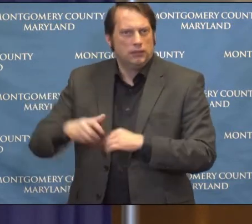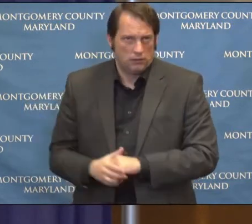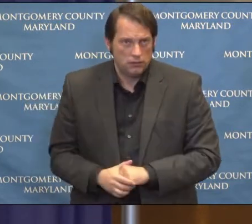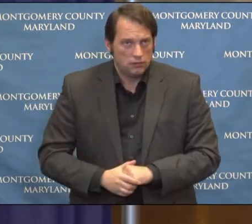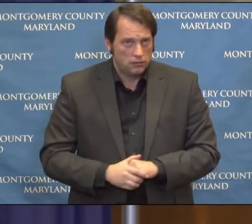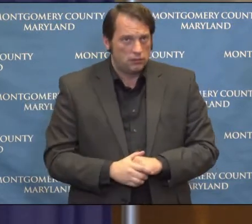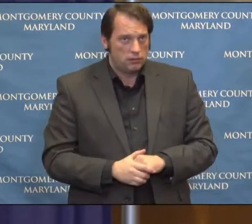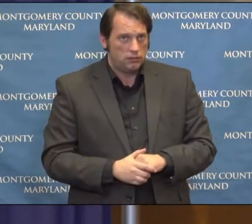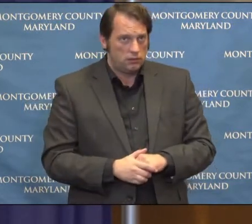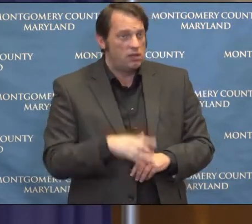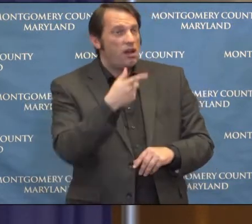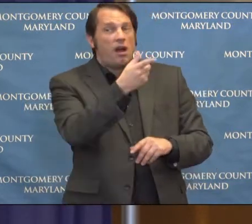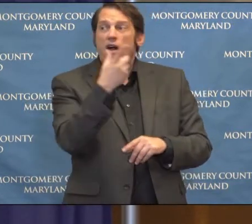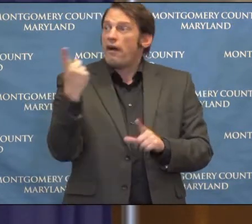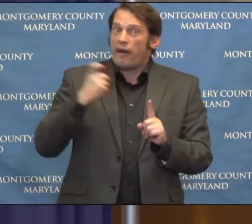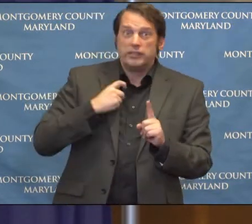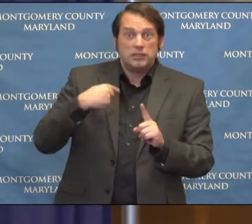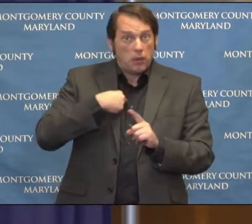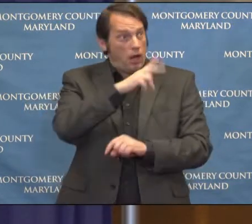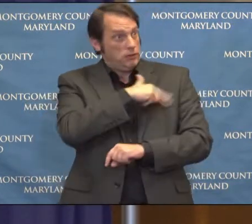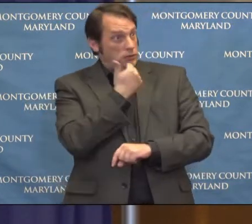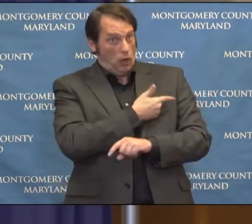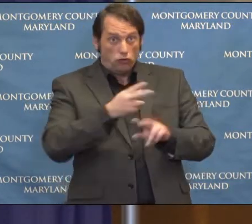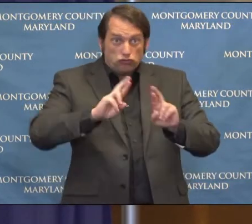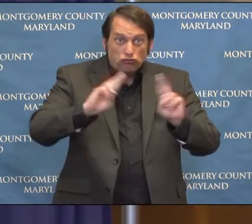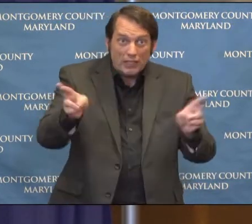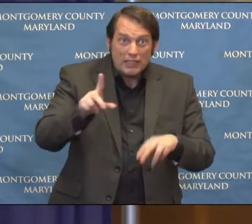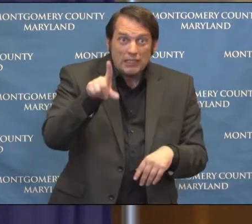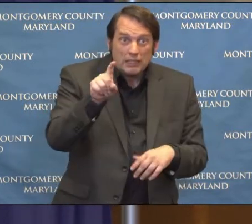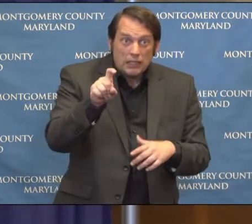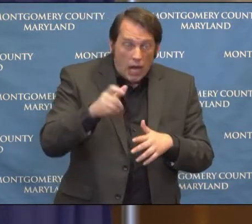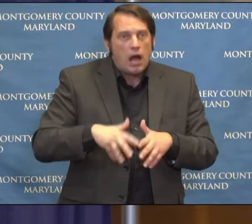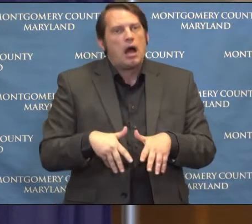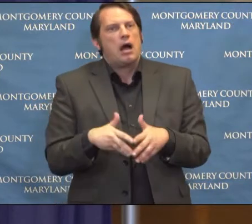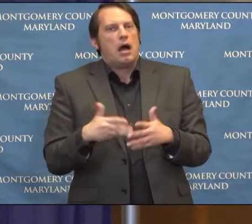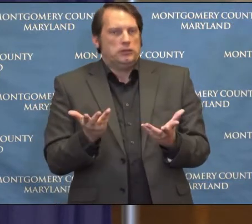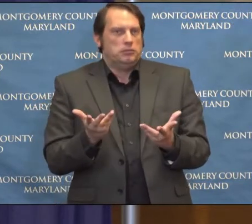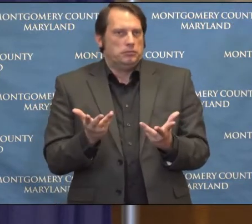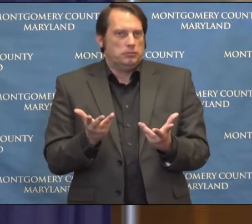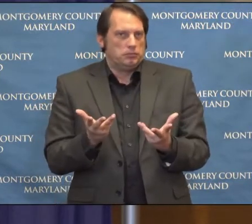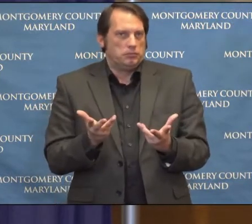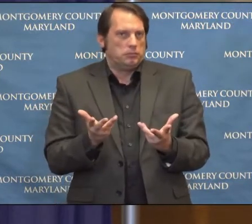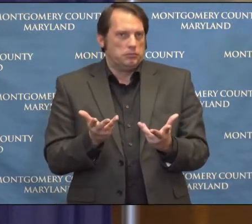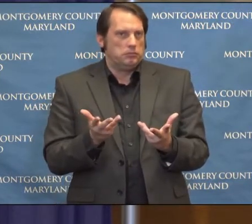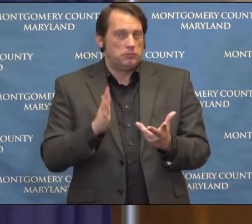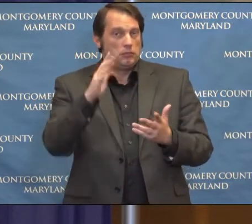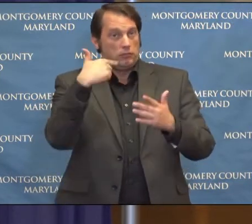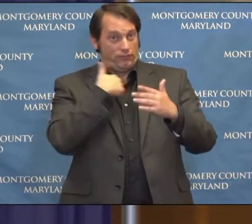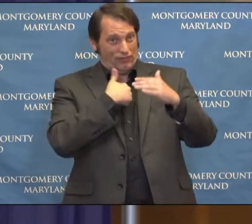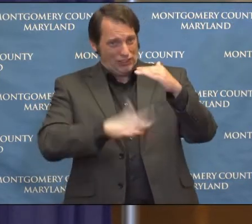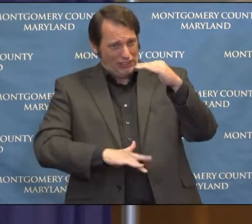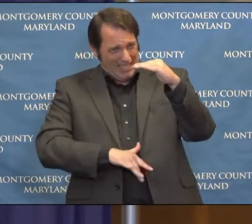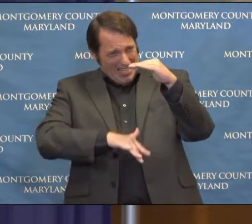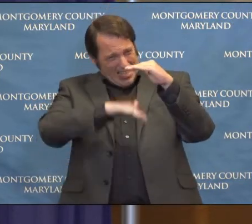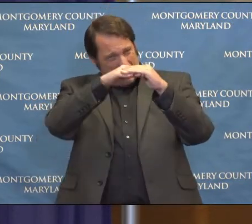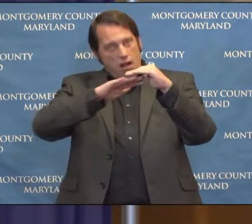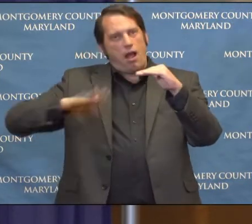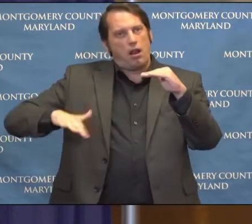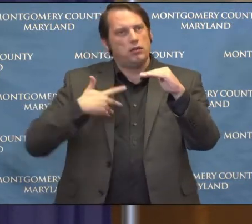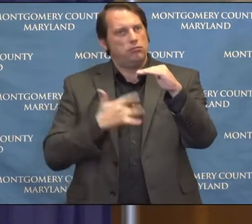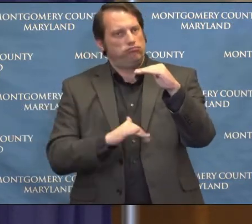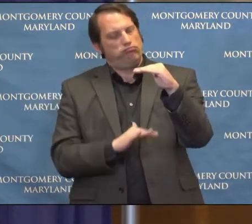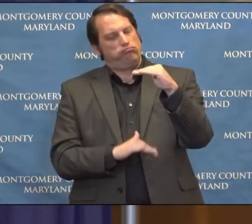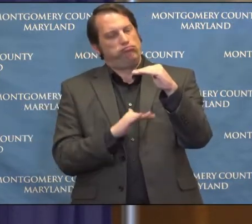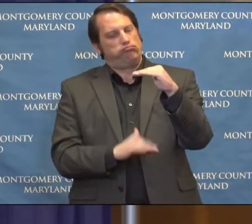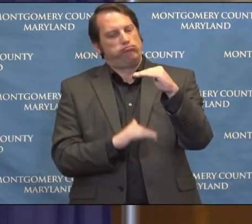reached capacity in terms of bed space. So we have room to absorb as those numbers increase. We monitor those numbers